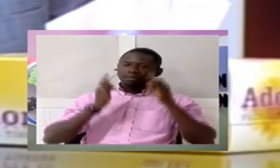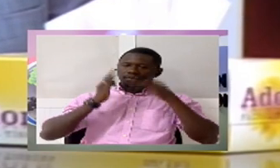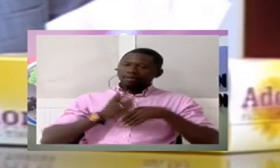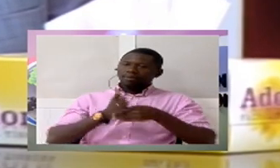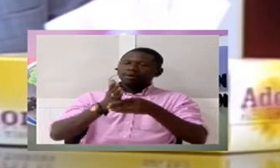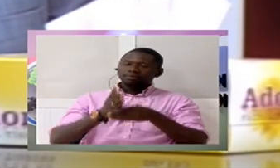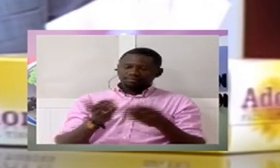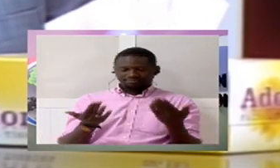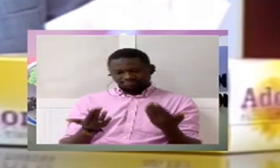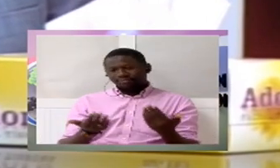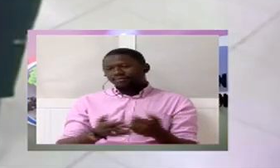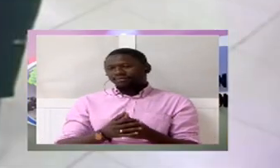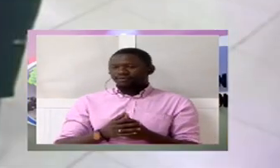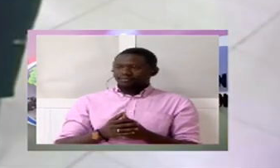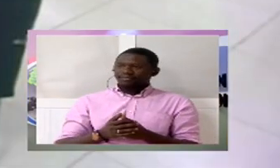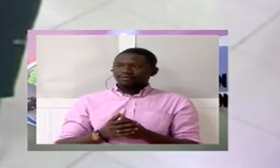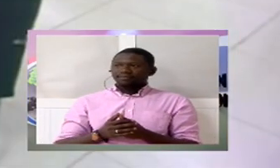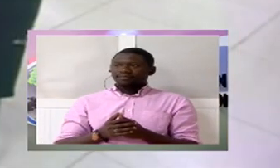ahead.